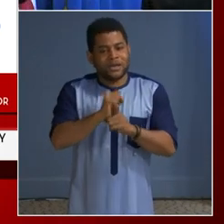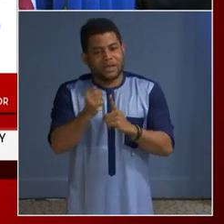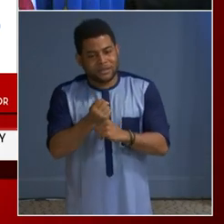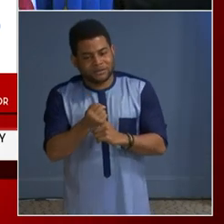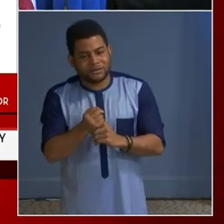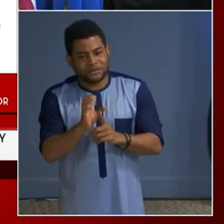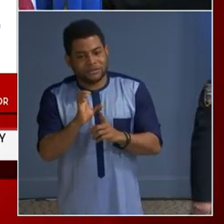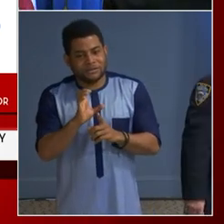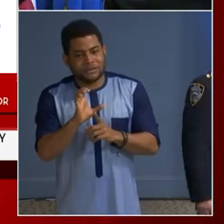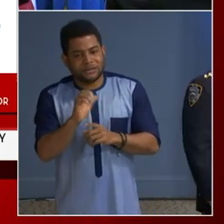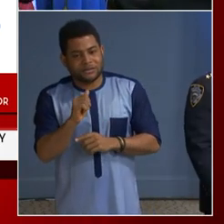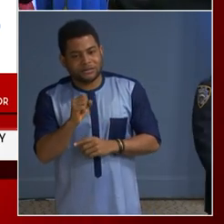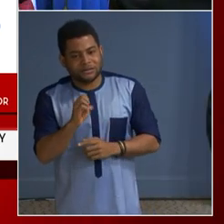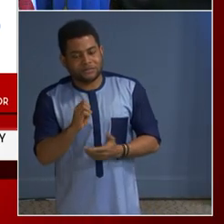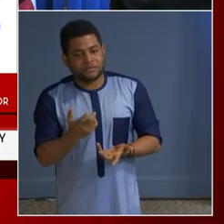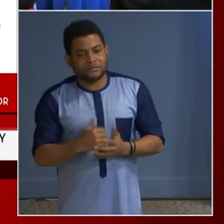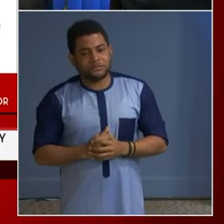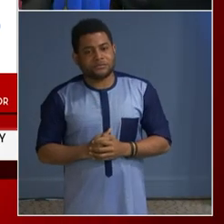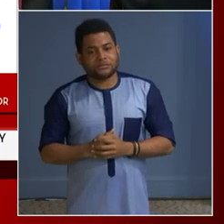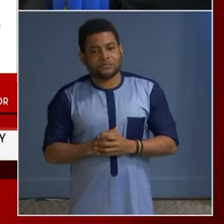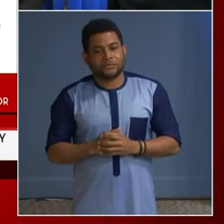could I also ask? Oh yeah. Go ahead.